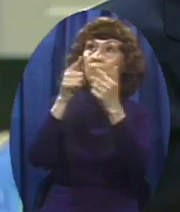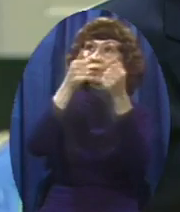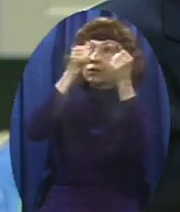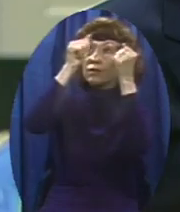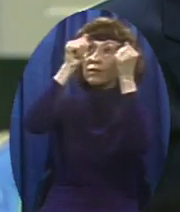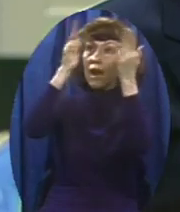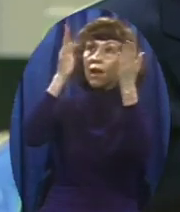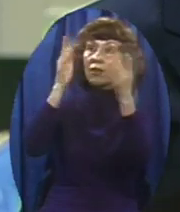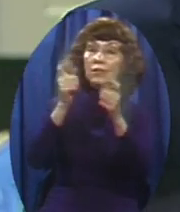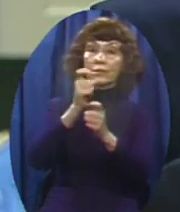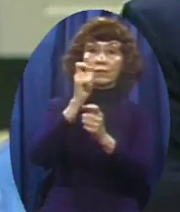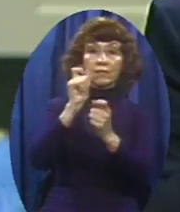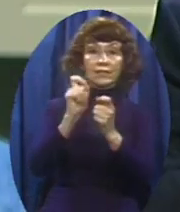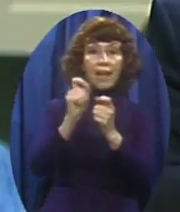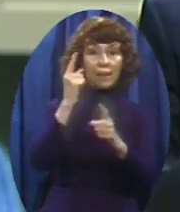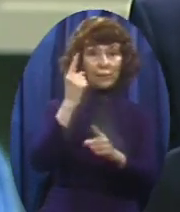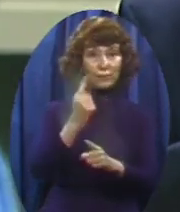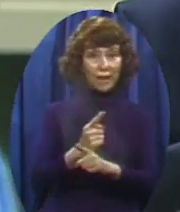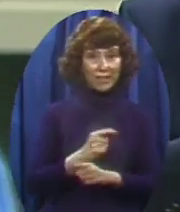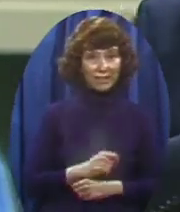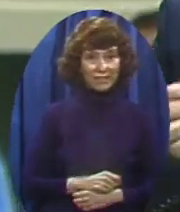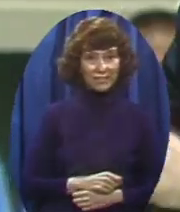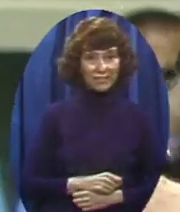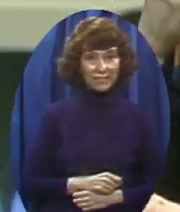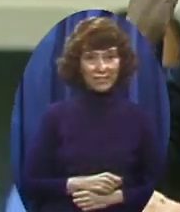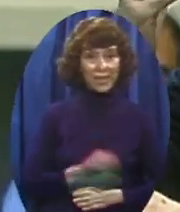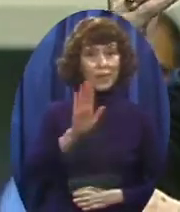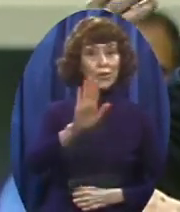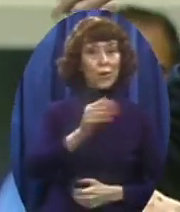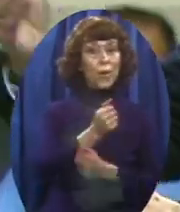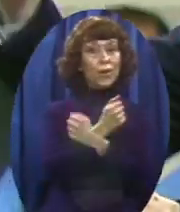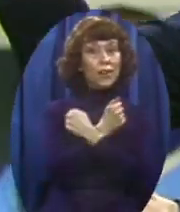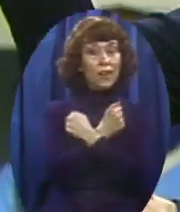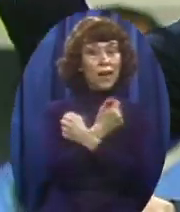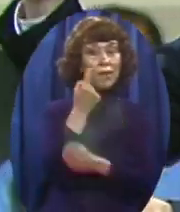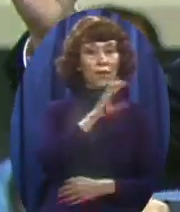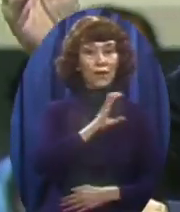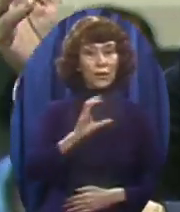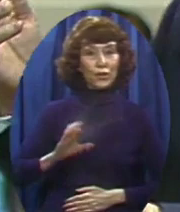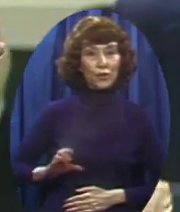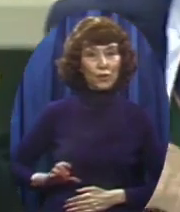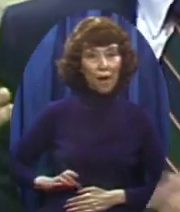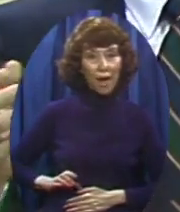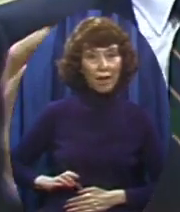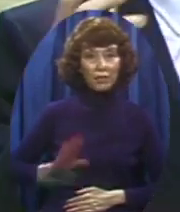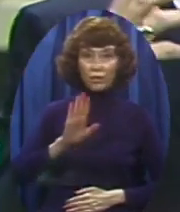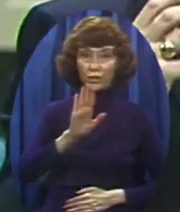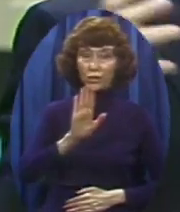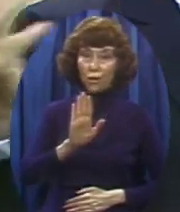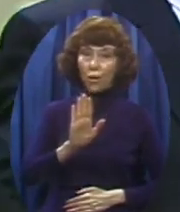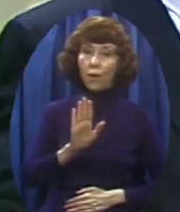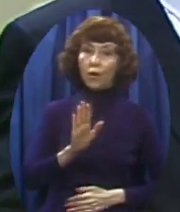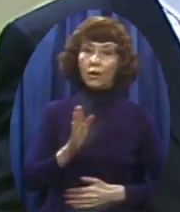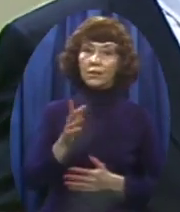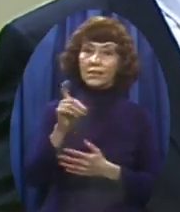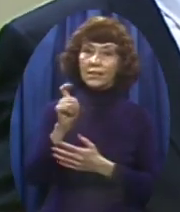immaculate. Your sincerity, your love for Christ, your prayer in and through the name of Jesus, the Spirit of God's your lawyer. He